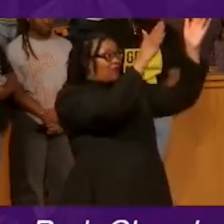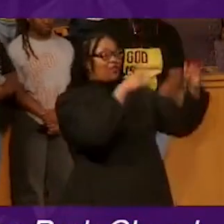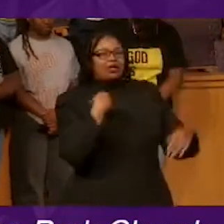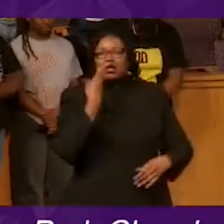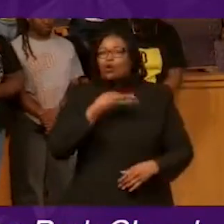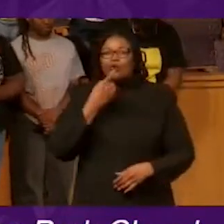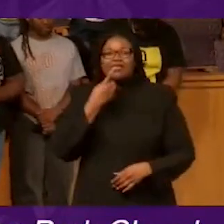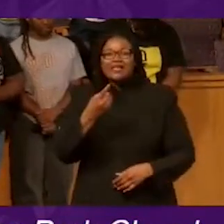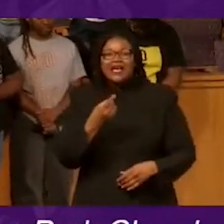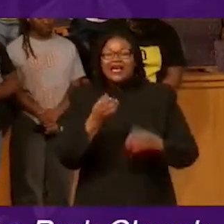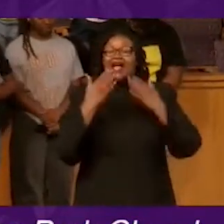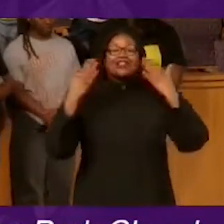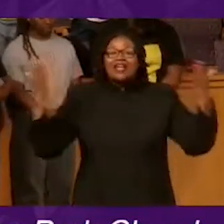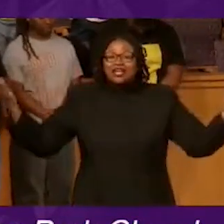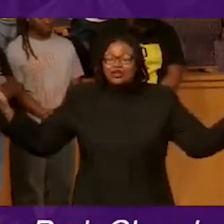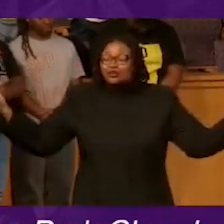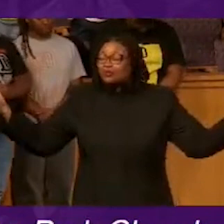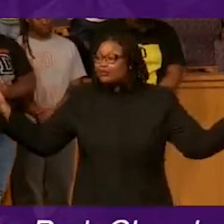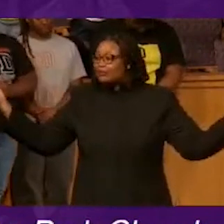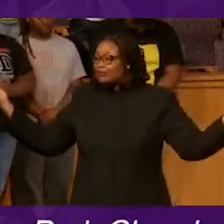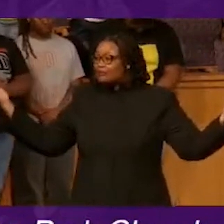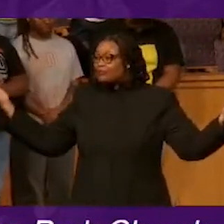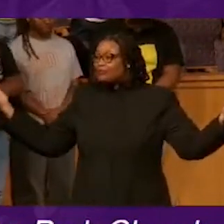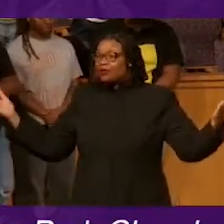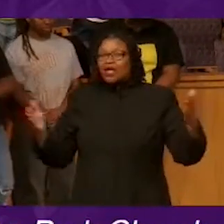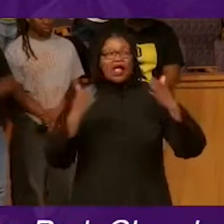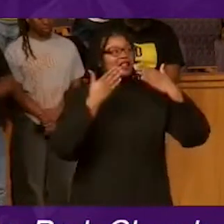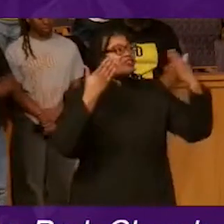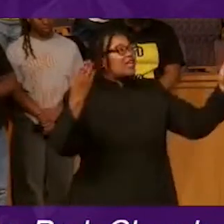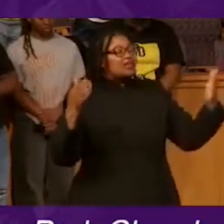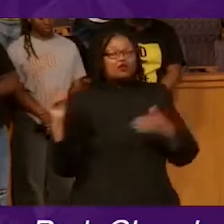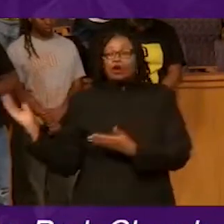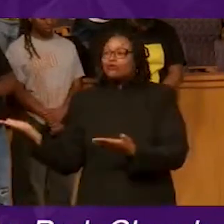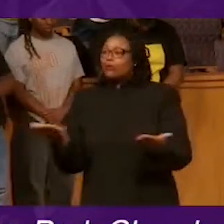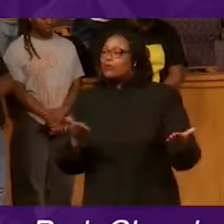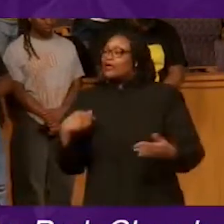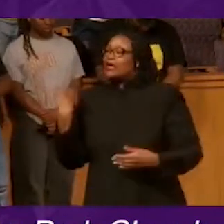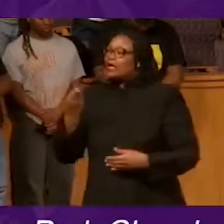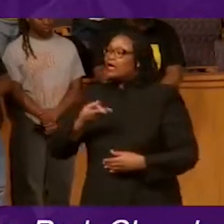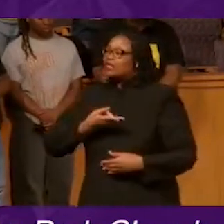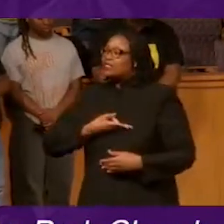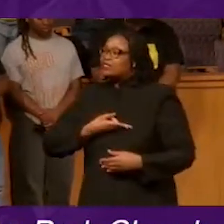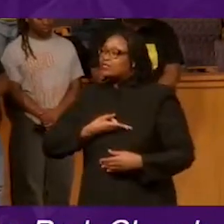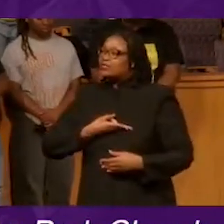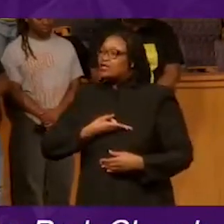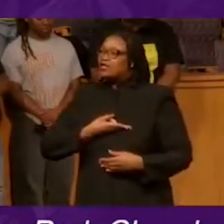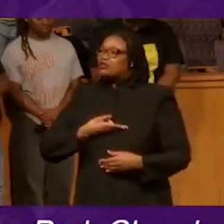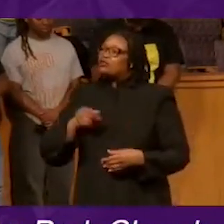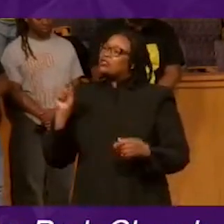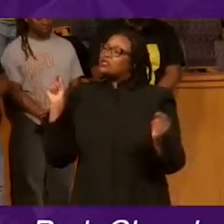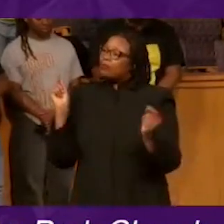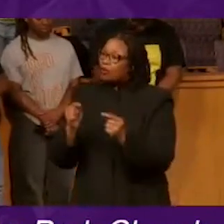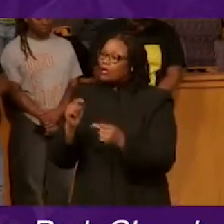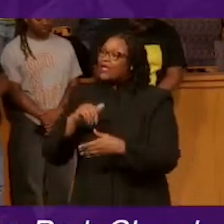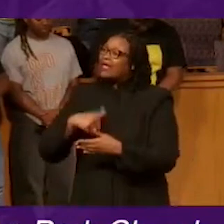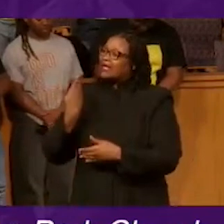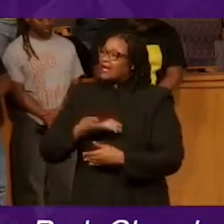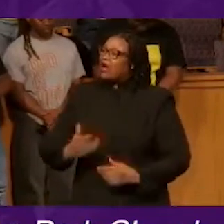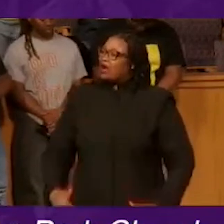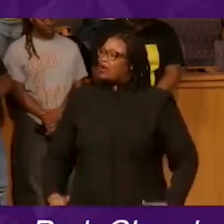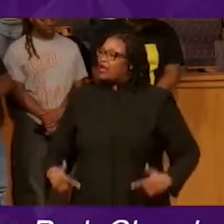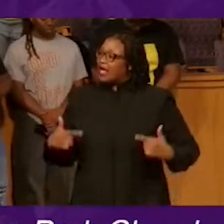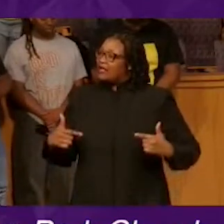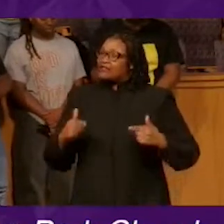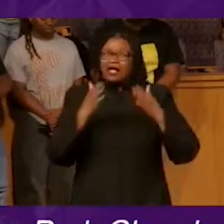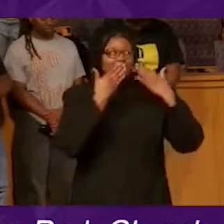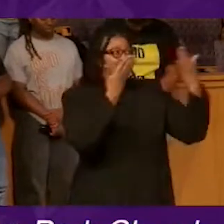say thank you. Thank you for bringing us to this current point. Thank you that we